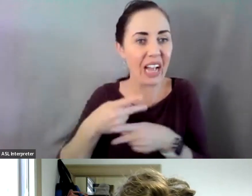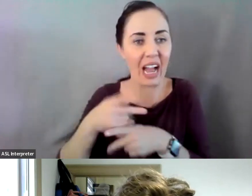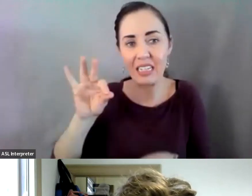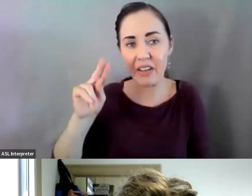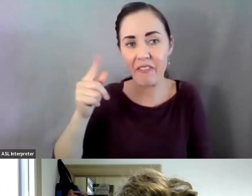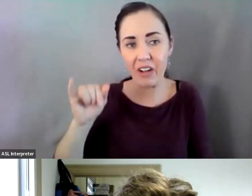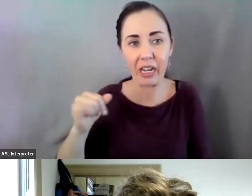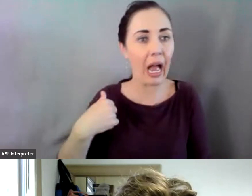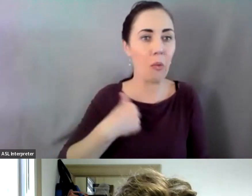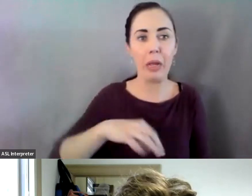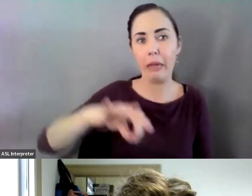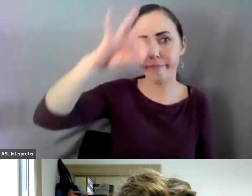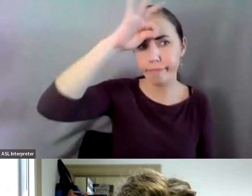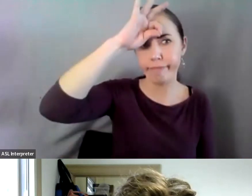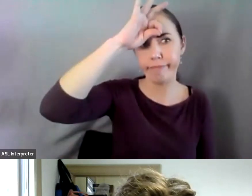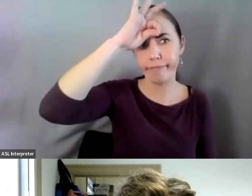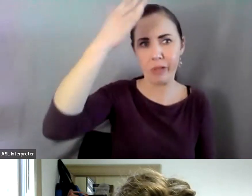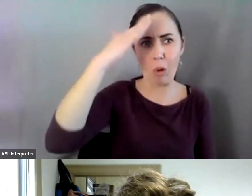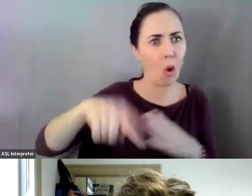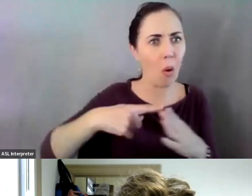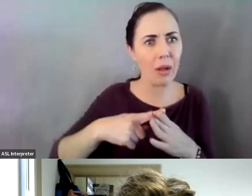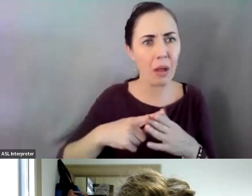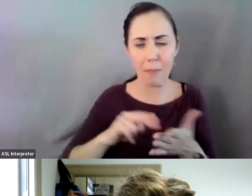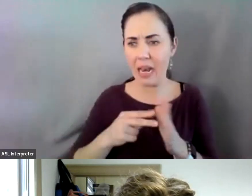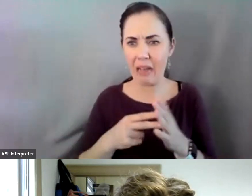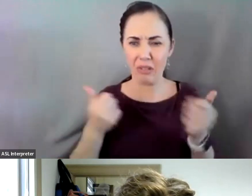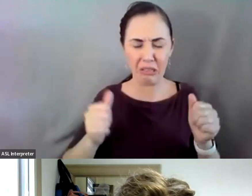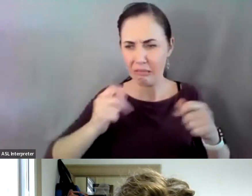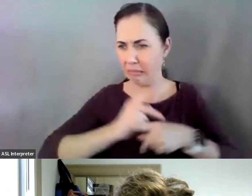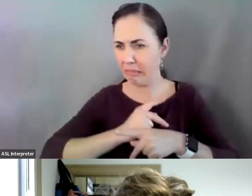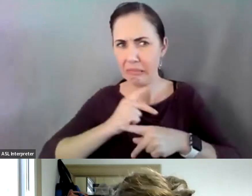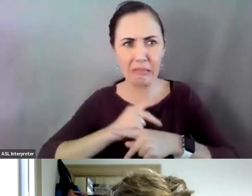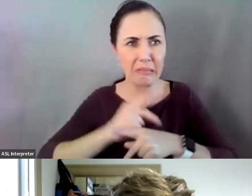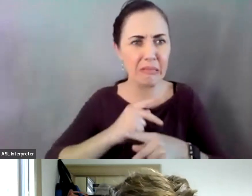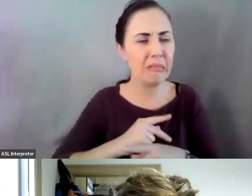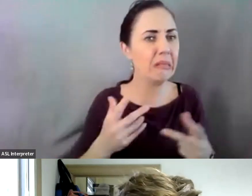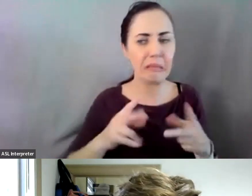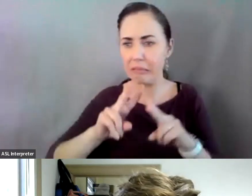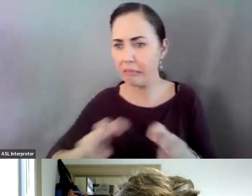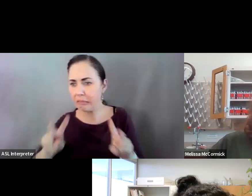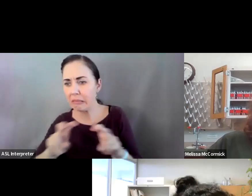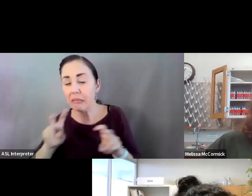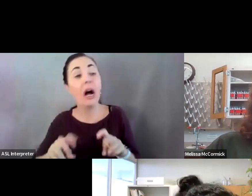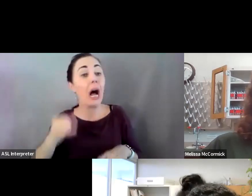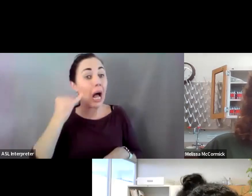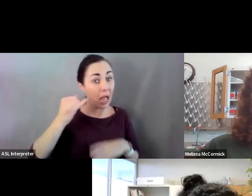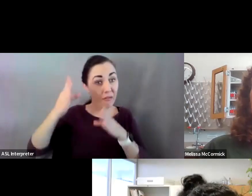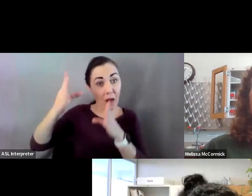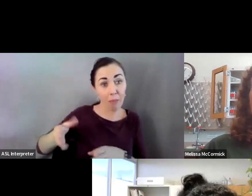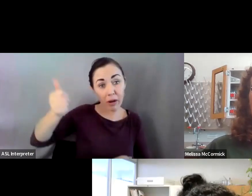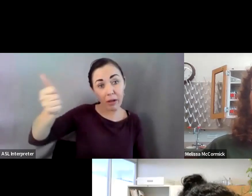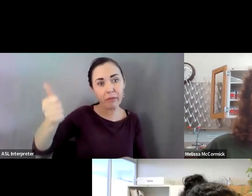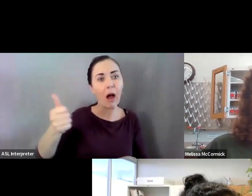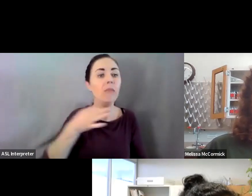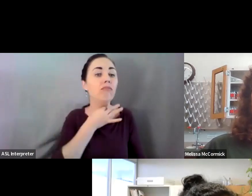not known for me to be just able to try to figure out. And if somebody wanted to try to learn about